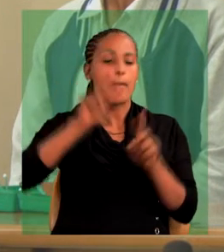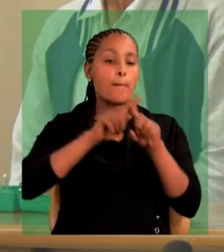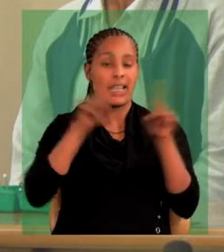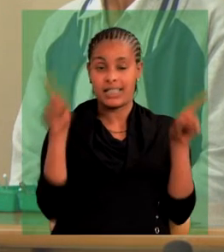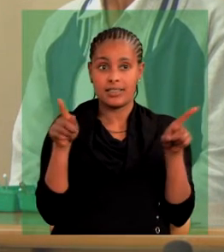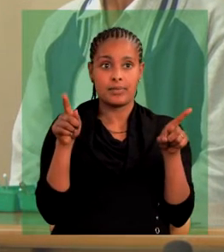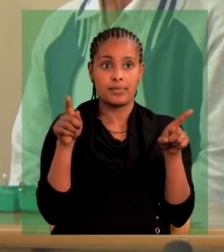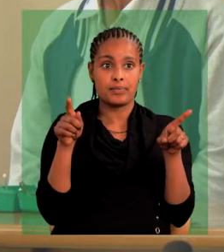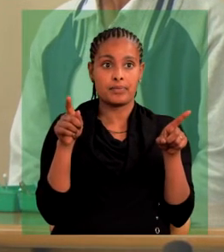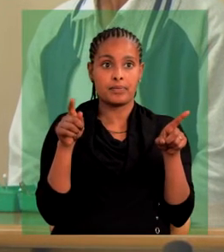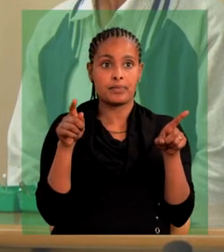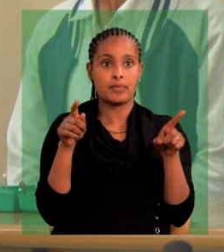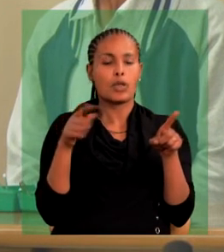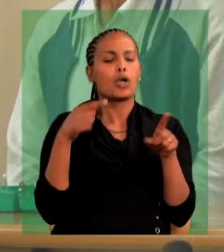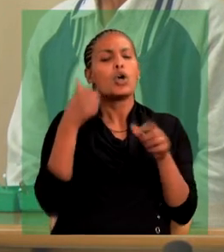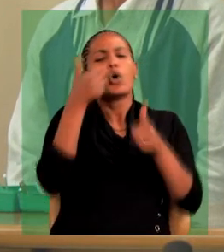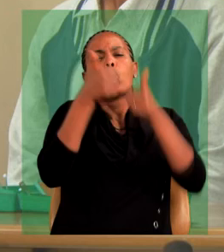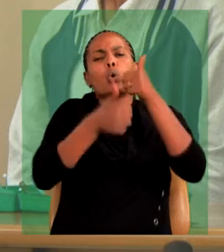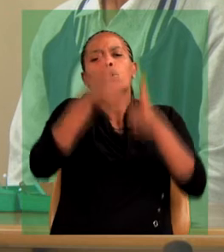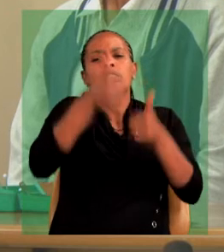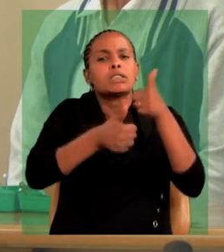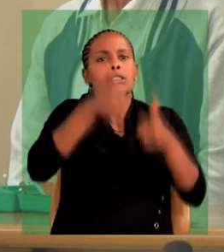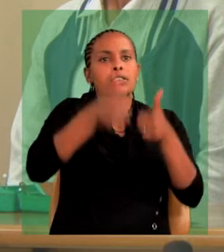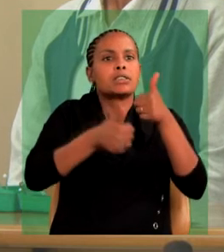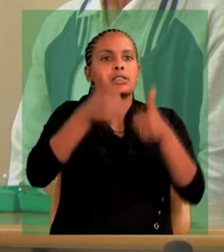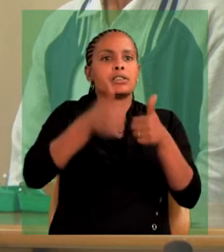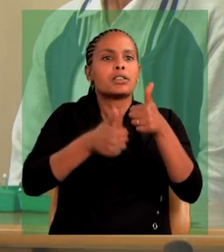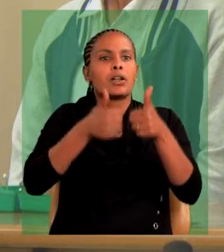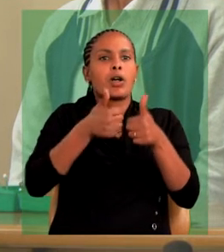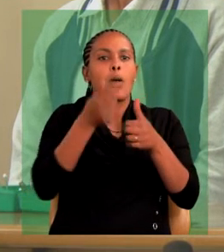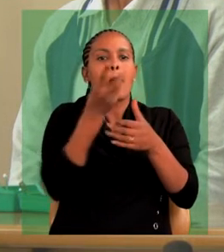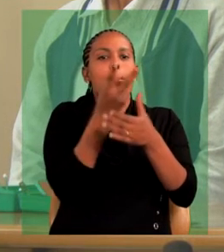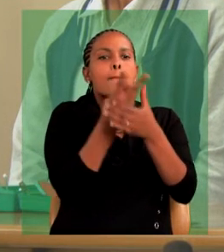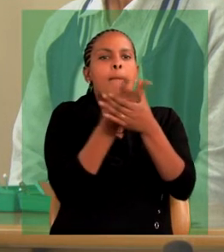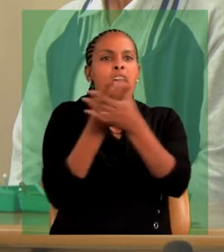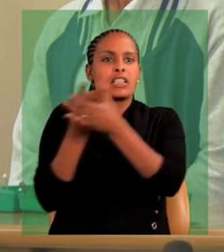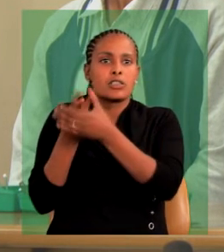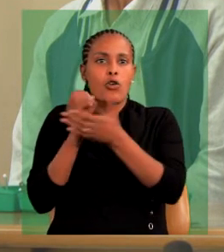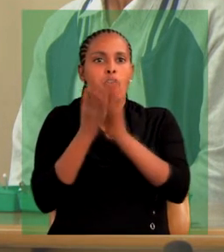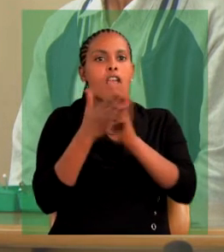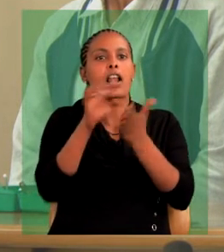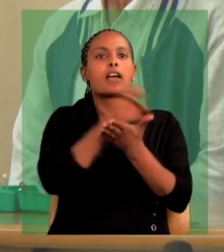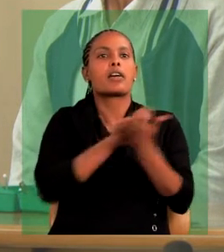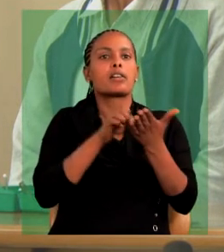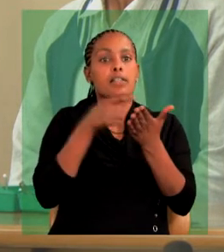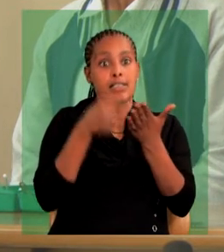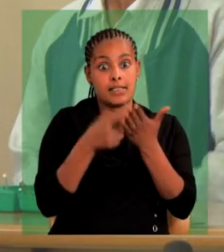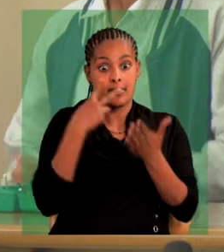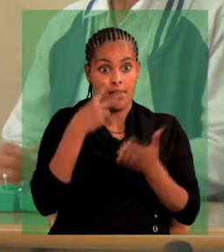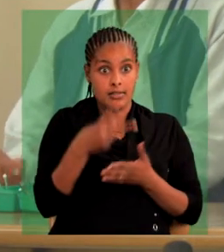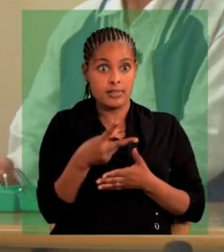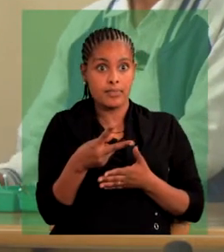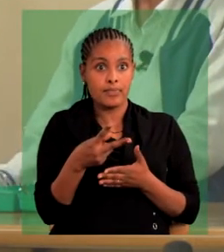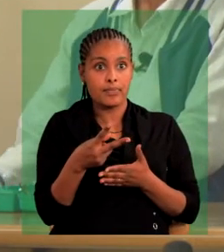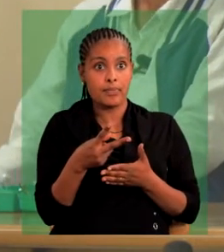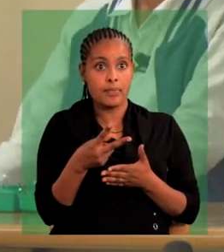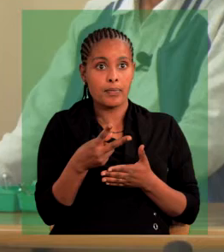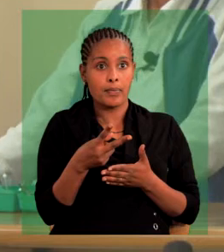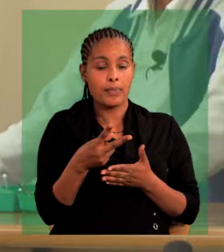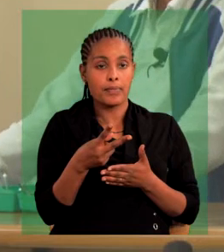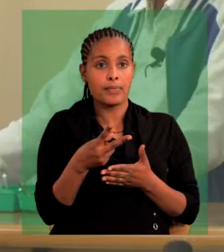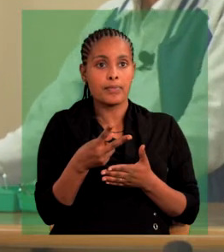But which pairs of electrons? In this case,